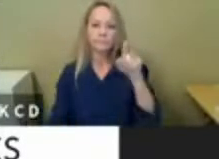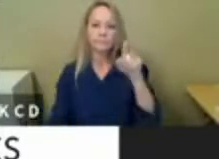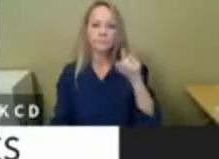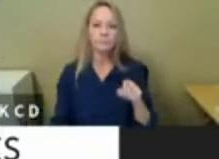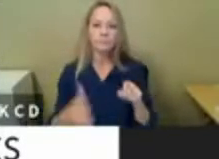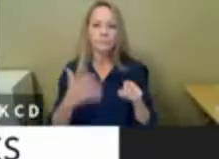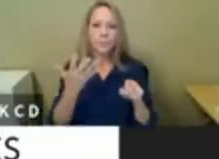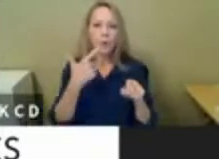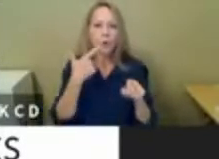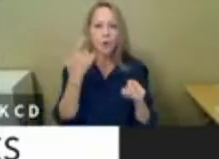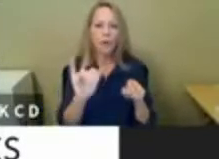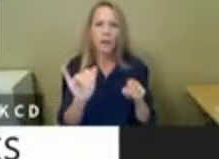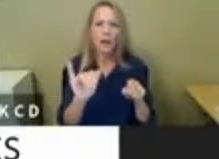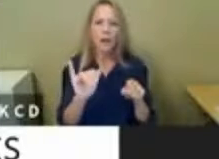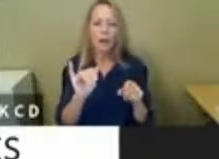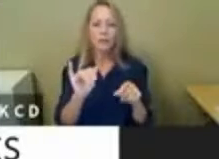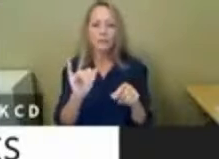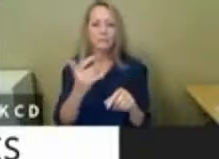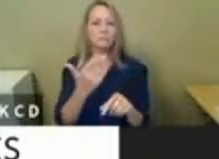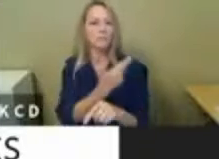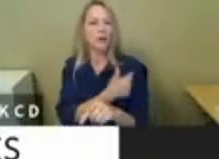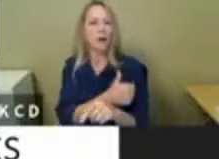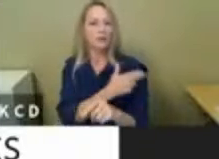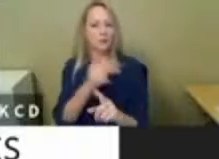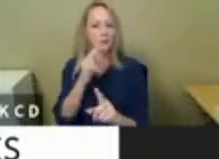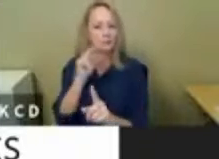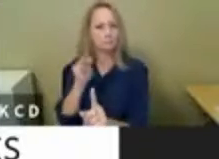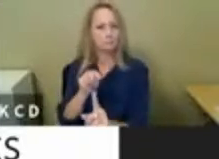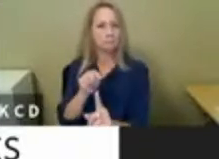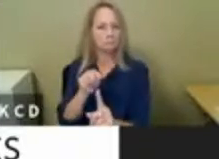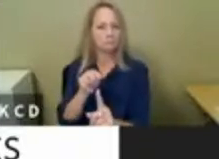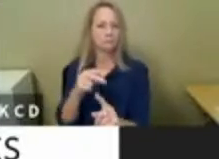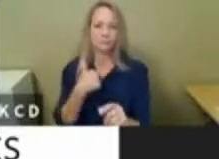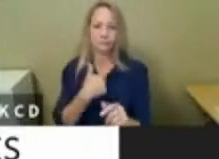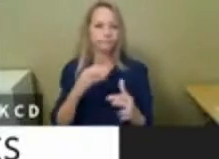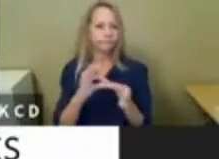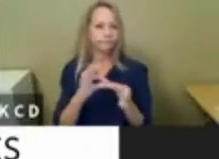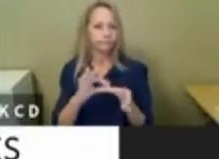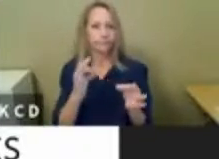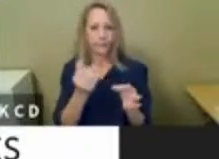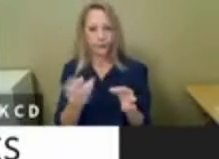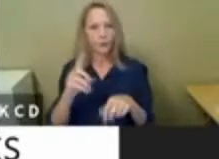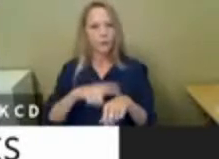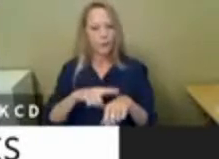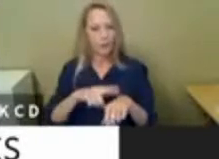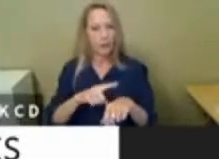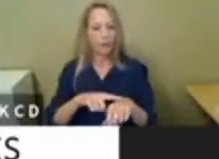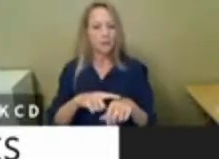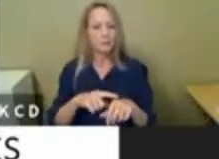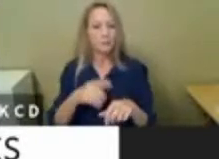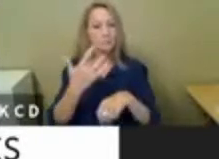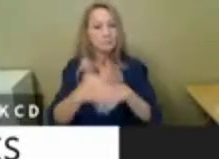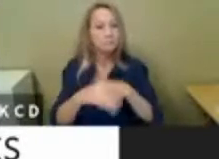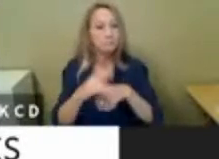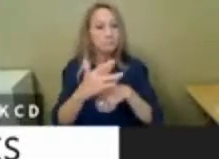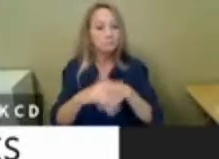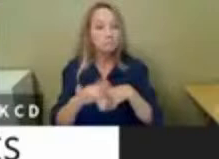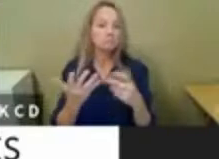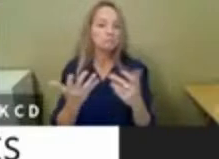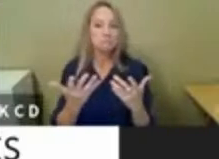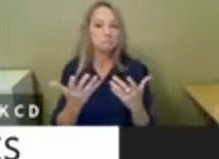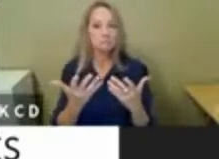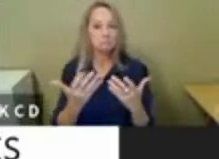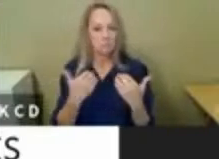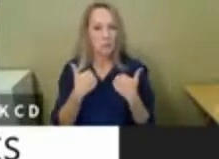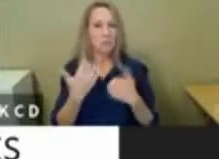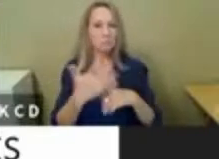like from a hospital perspective? So as we've said multiple times, space is really not an immediate concern. We